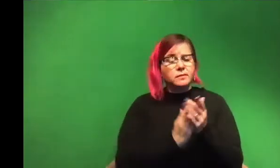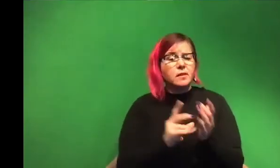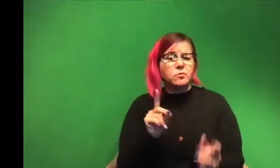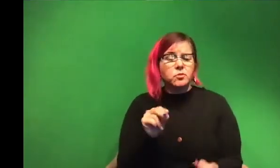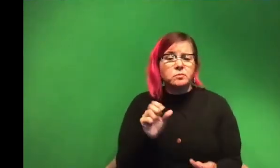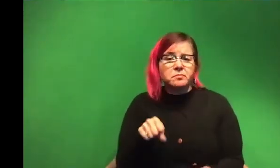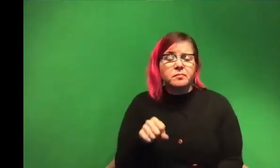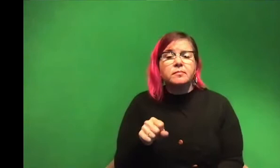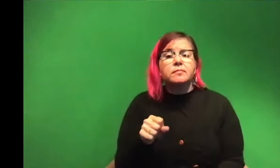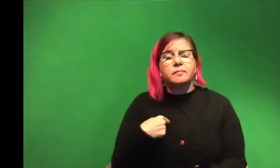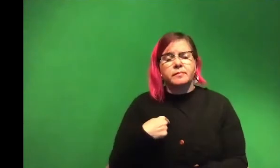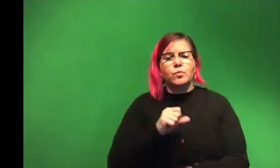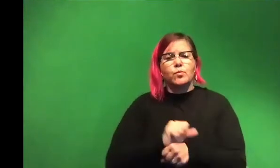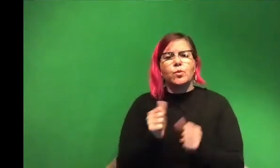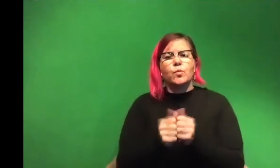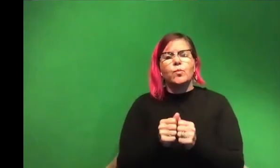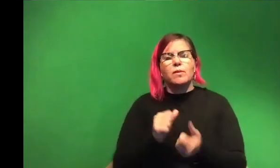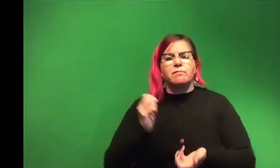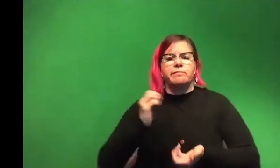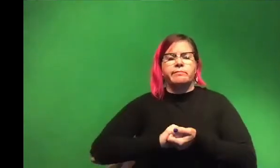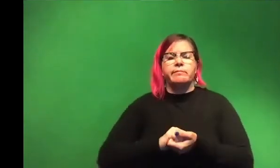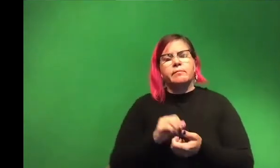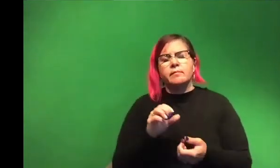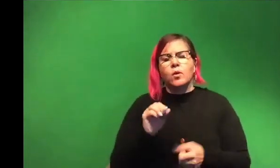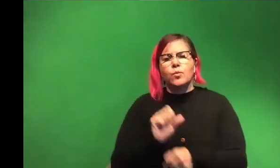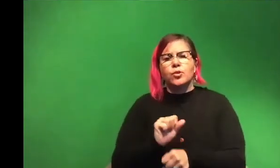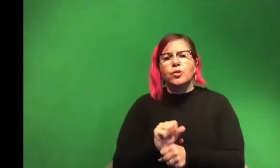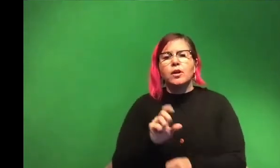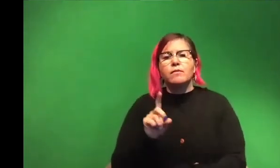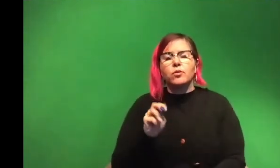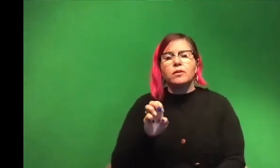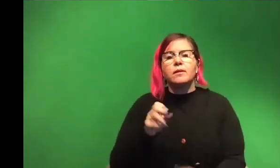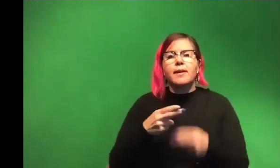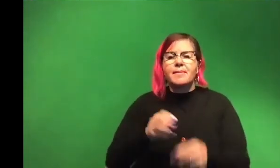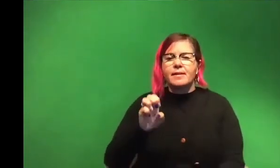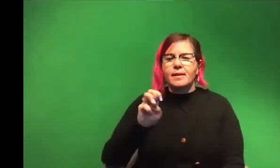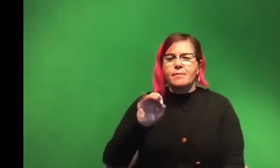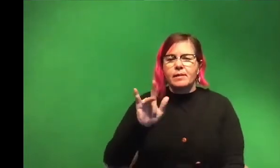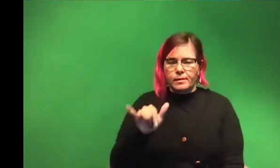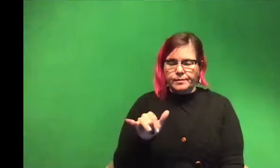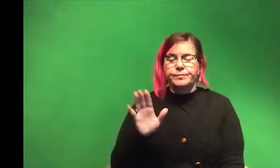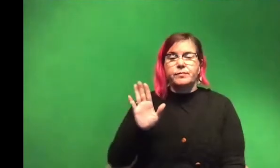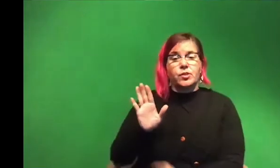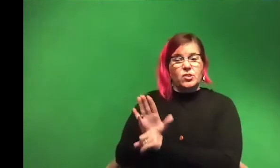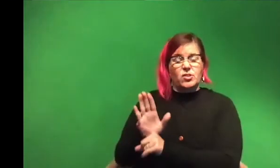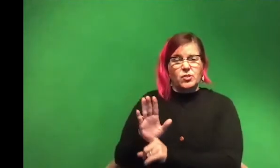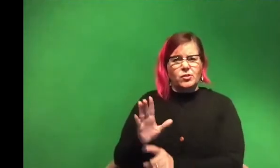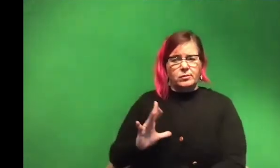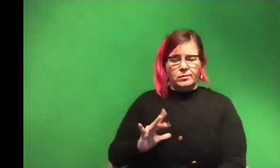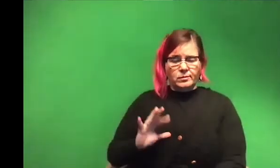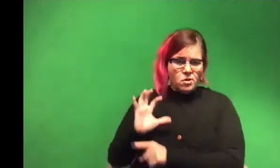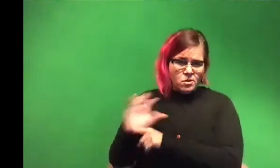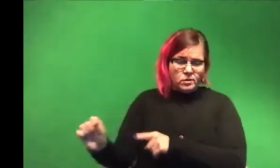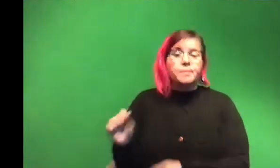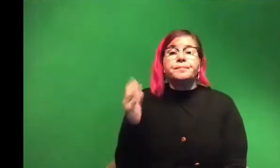We actually work with a colleague who has a drone called Emily, and hers is really, really awesome because it's